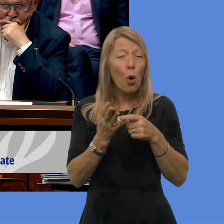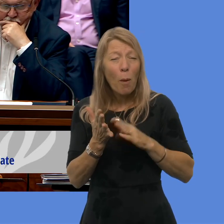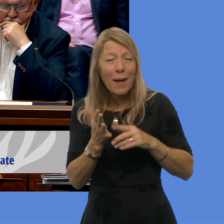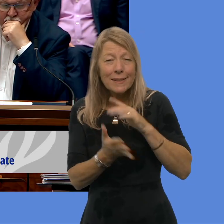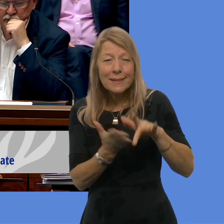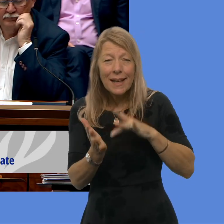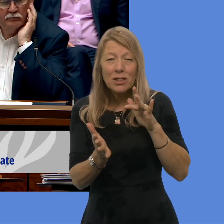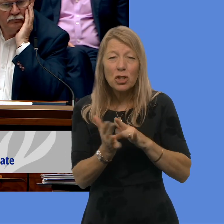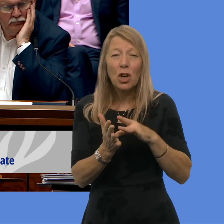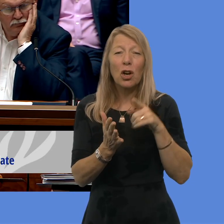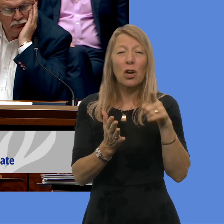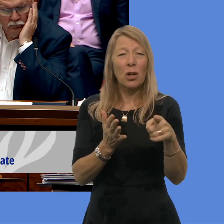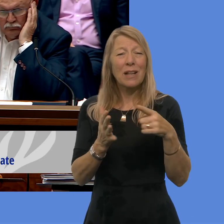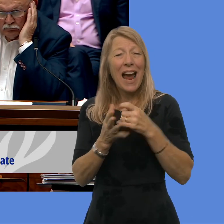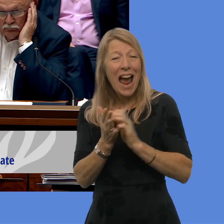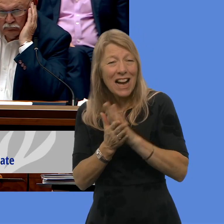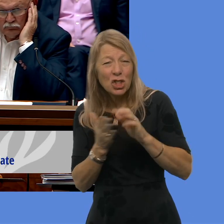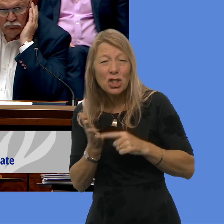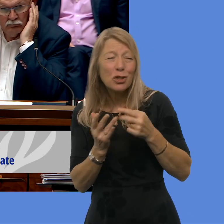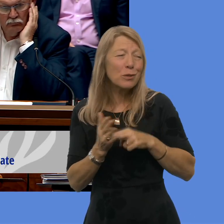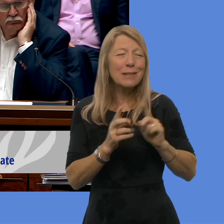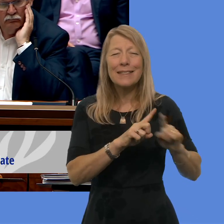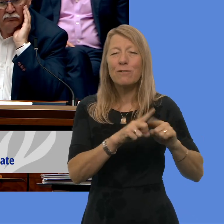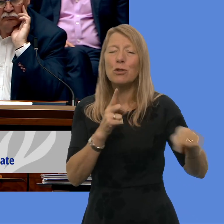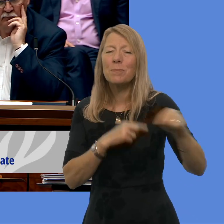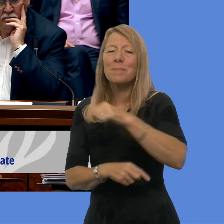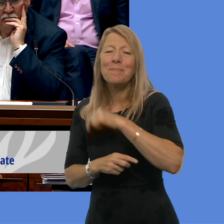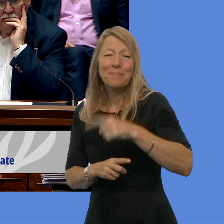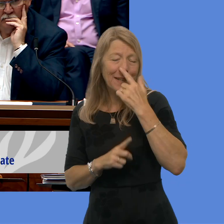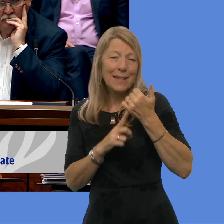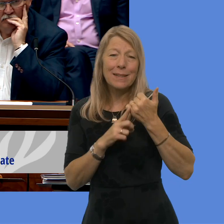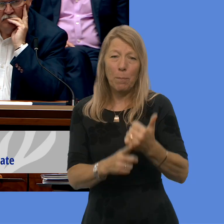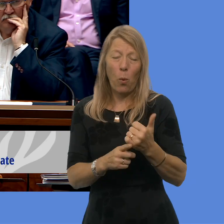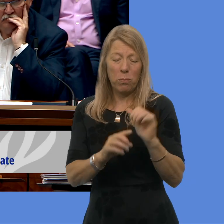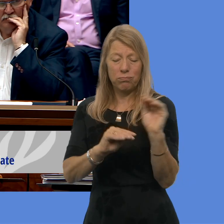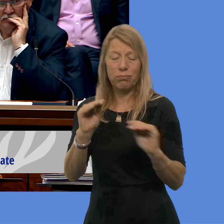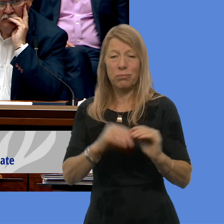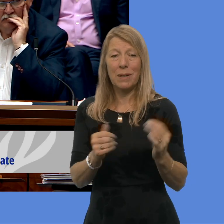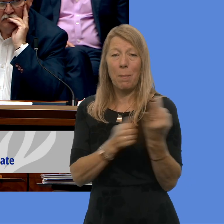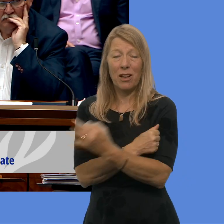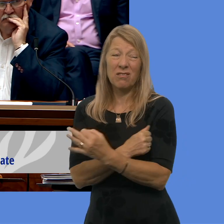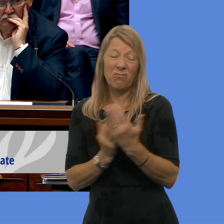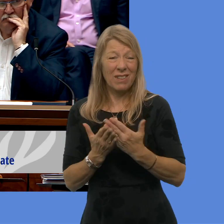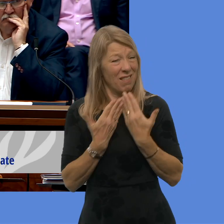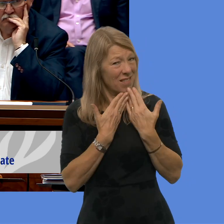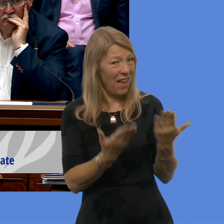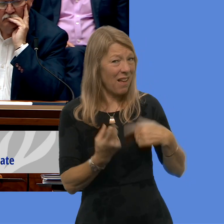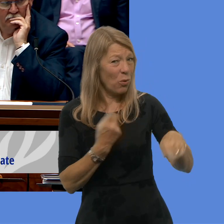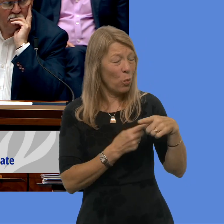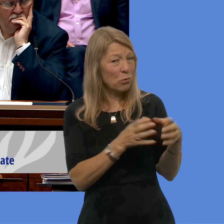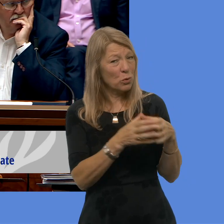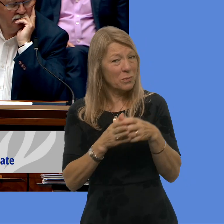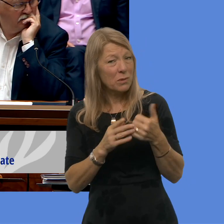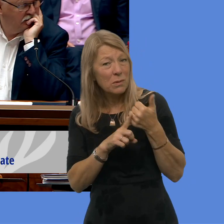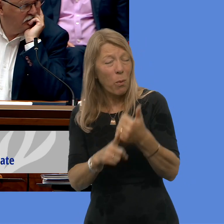Eli Centre and Ashton, for anyone who needs help with the application process. And I just want to put on record our thanks to those groups who do offer tremendous support and